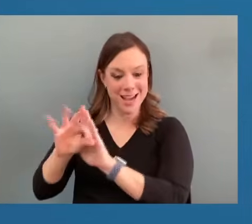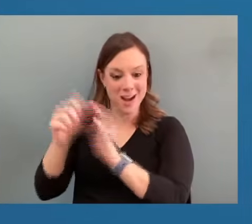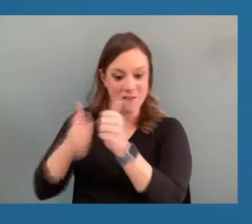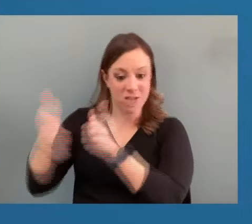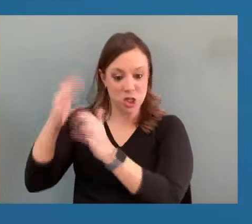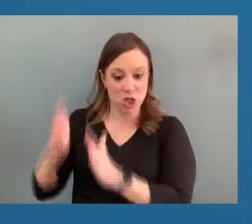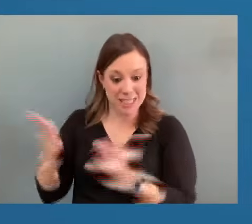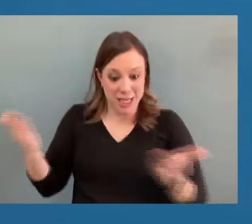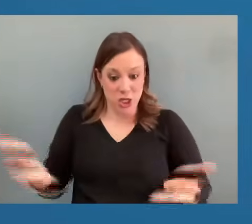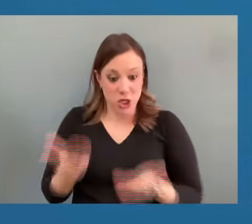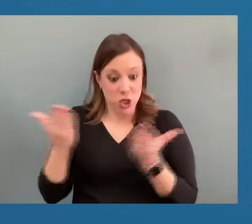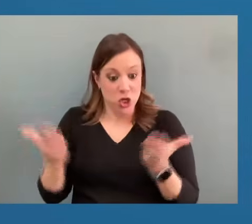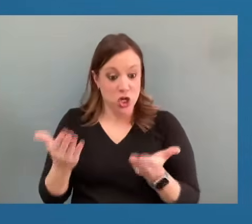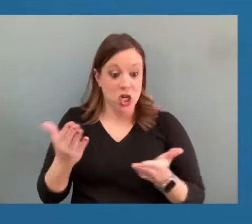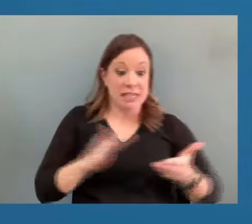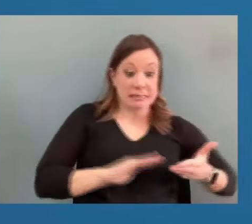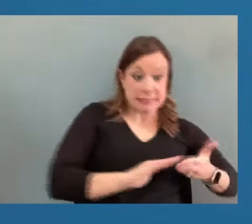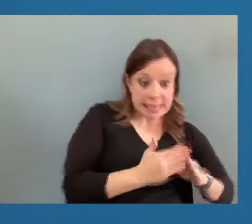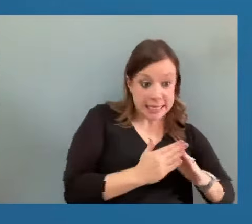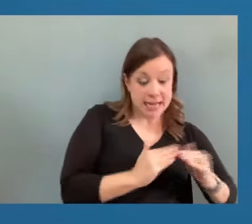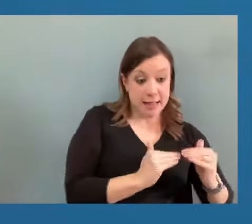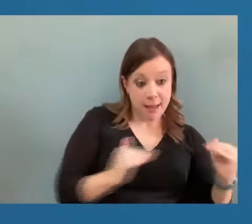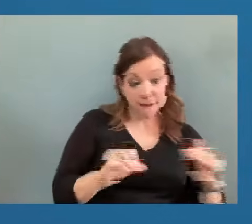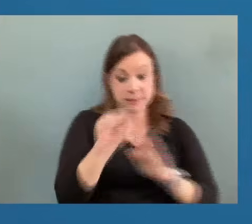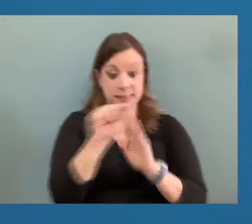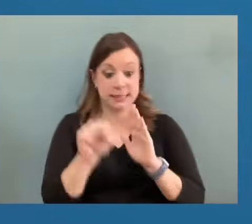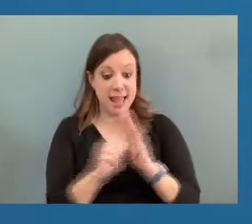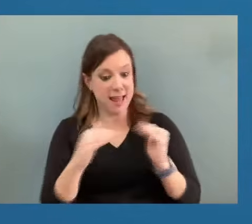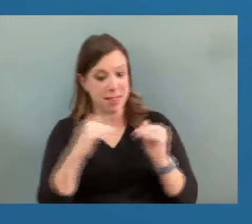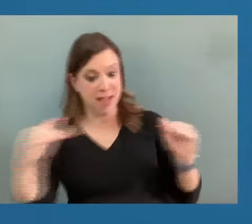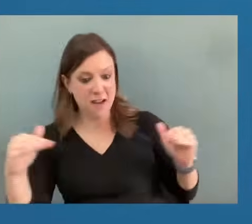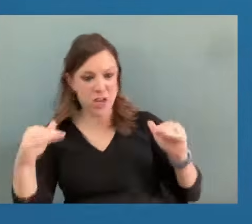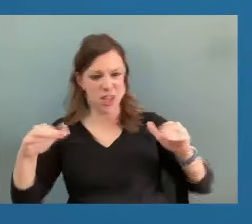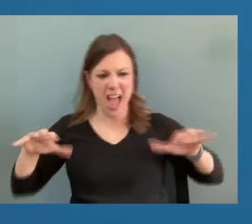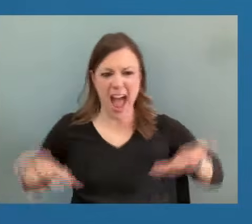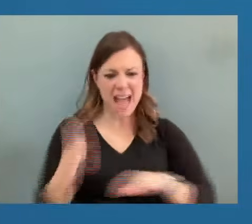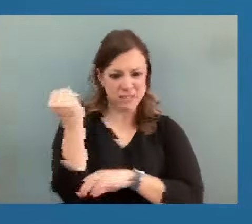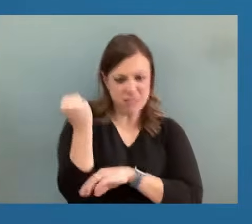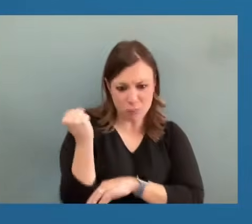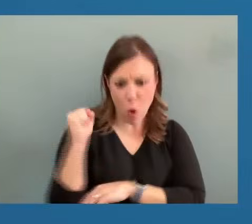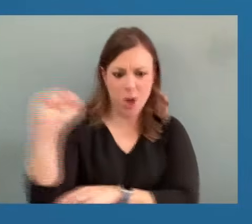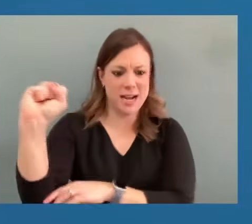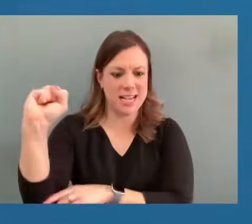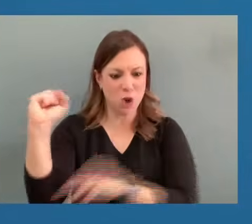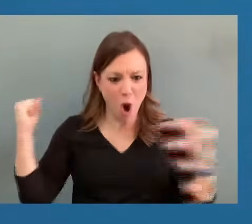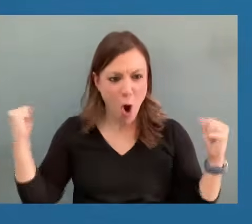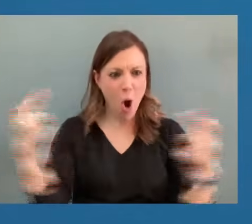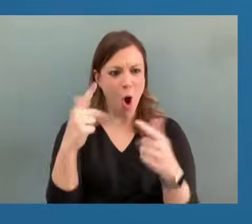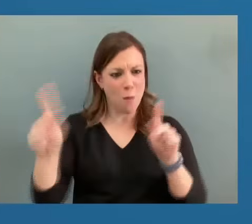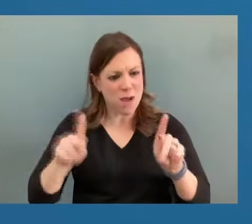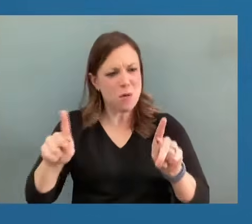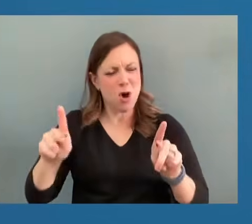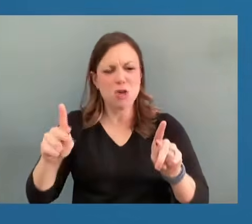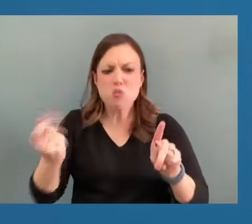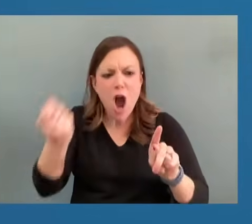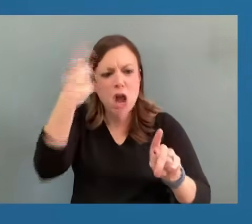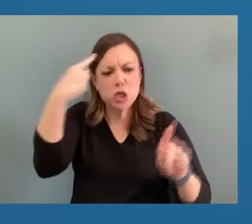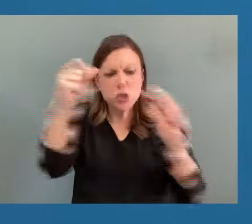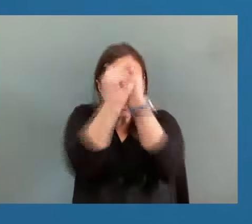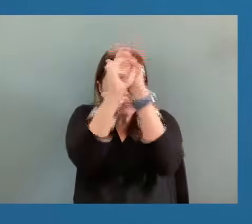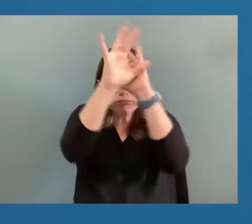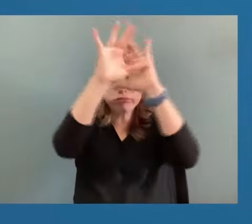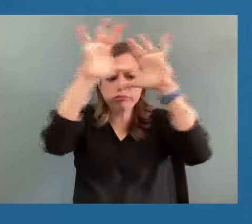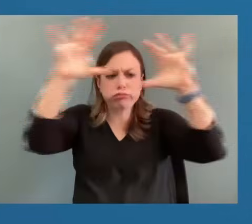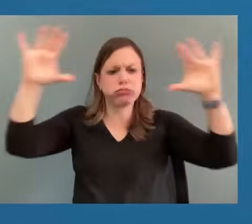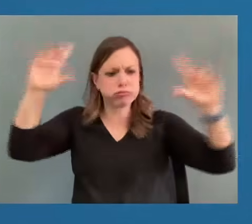matter what day it was, no matter what week it was, no matter what year it was, we all understood the imperative of dreaming of a different